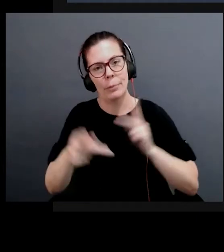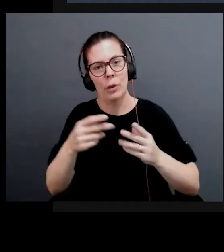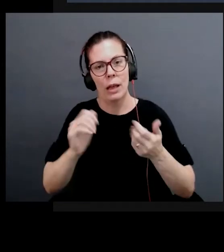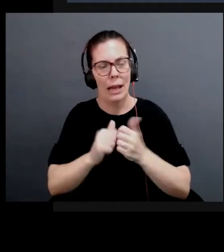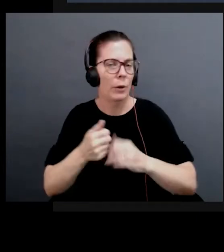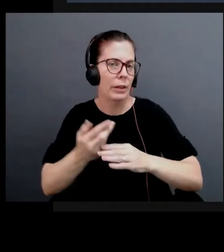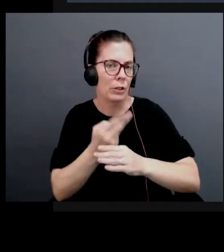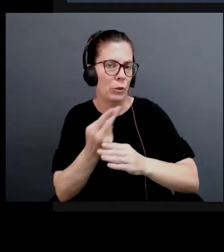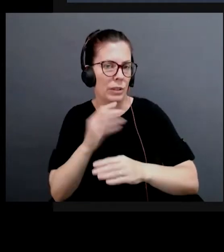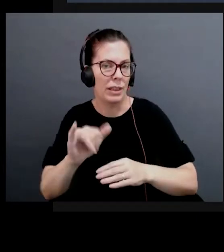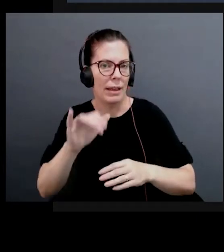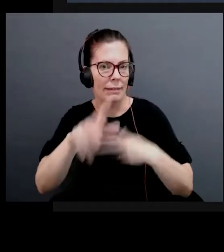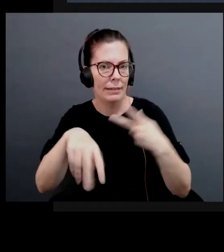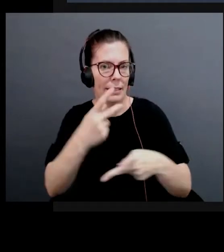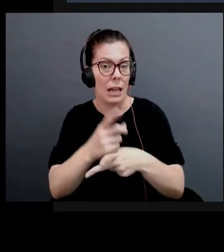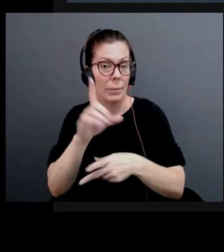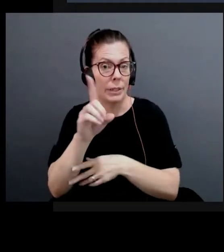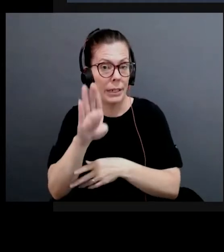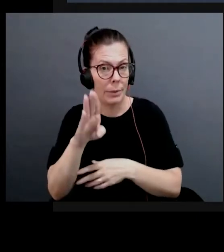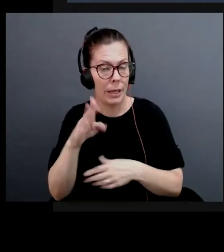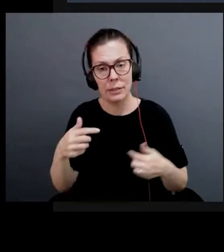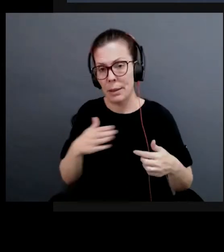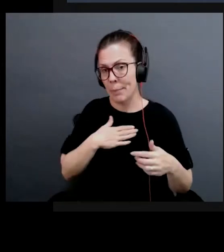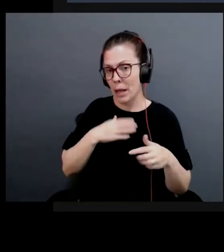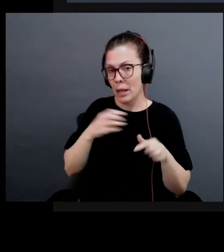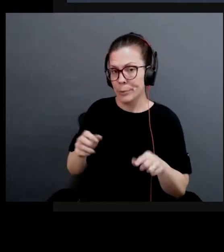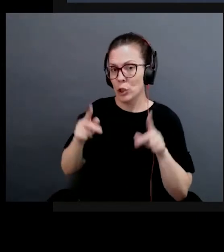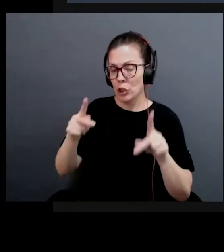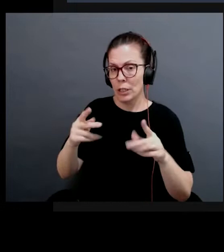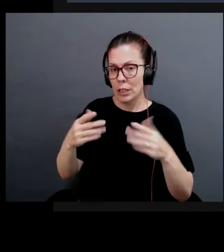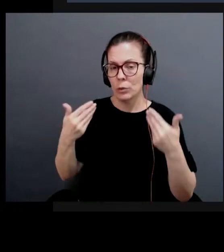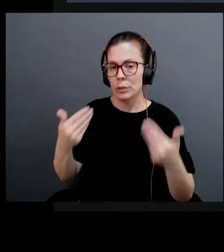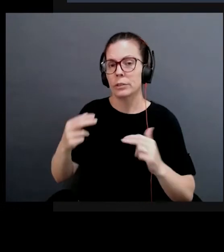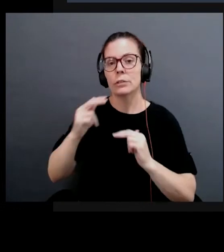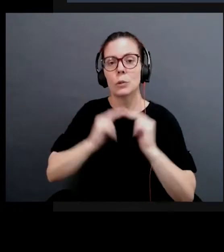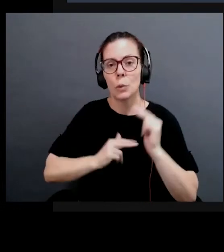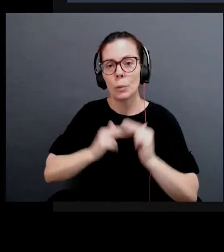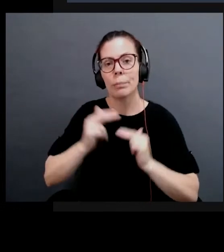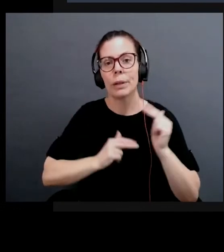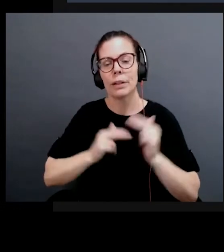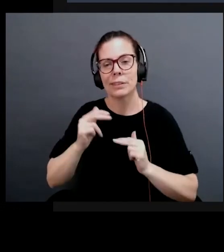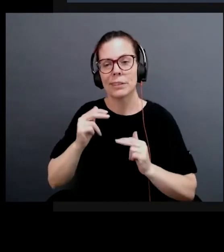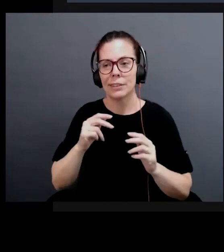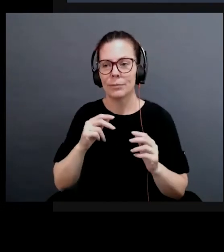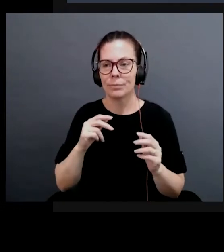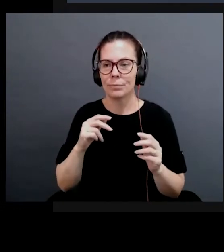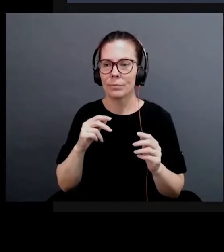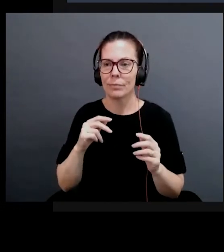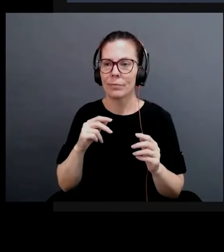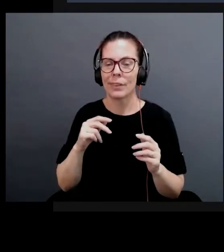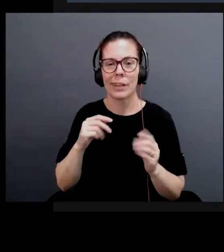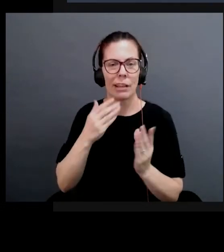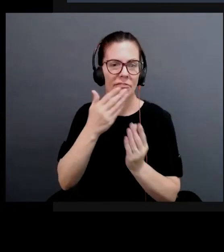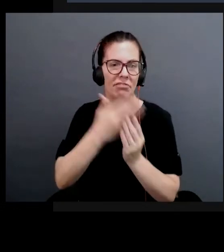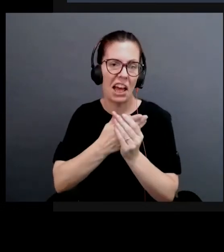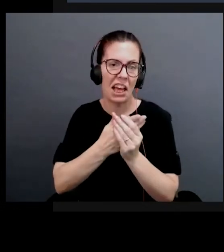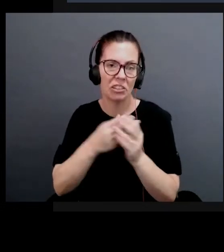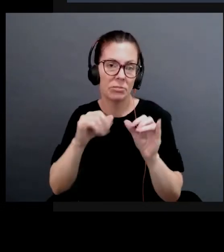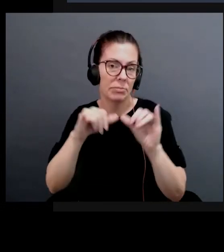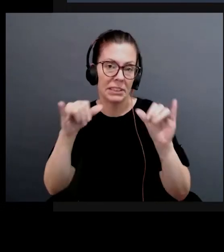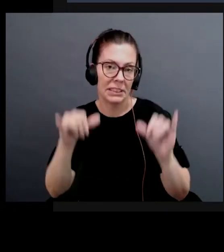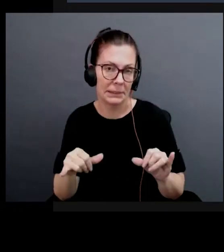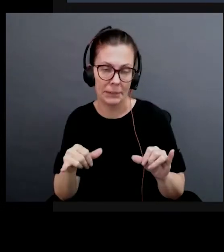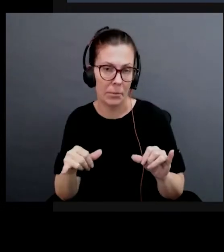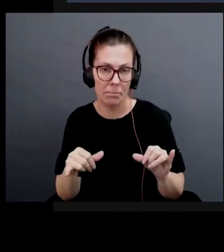databases. I had the opportunity to build essentially a file system.